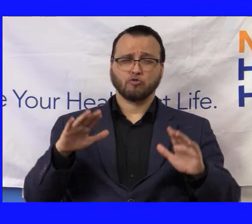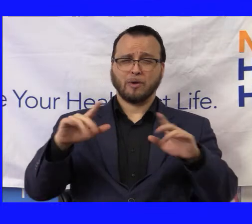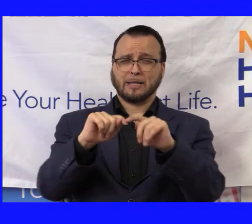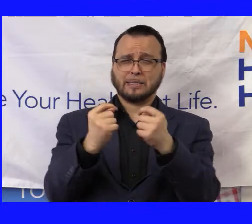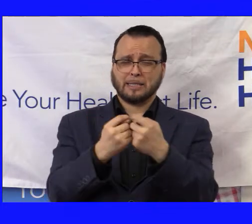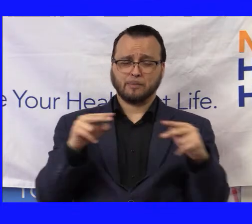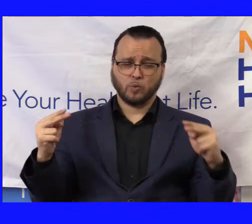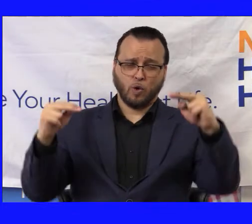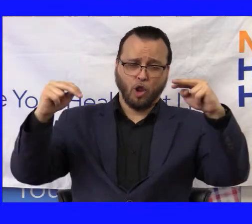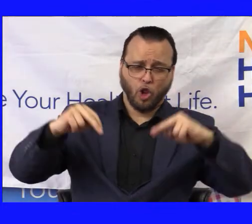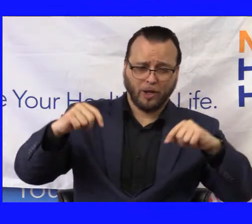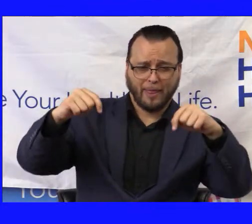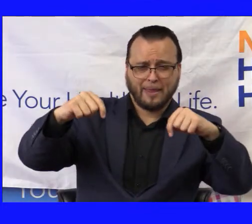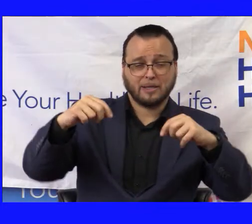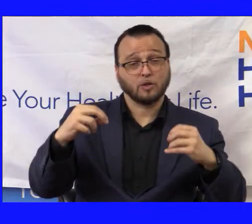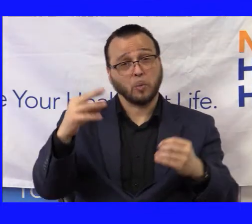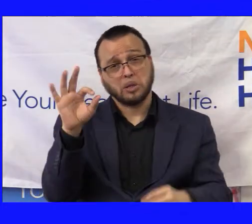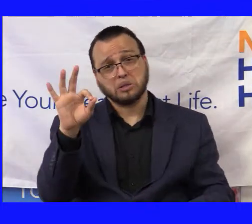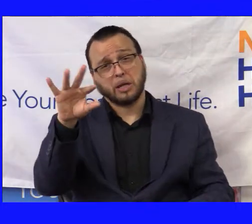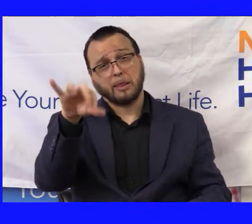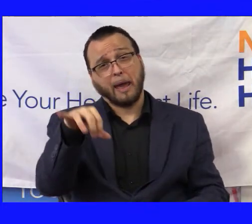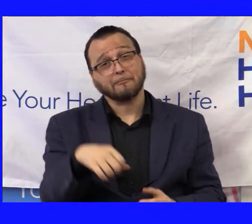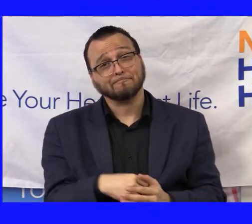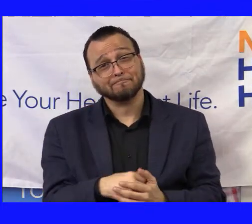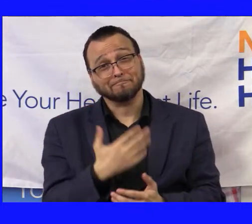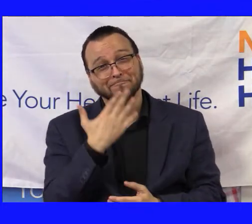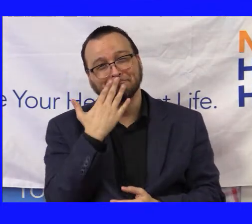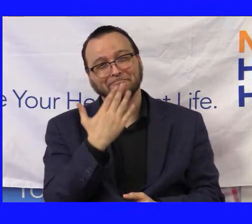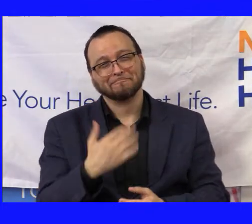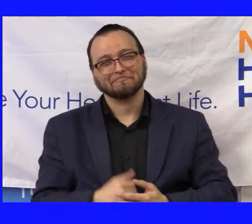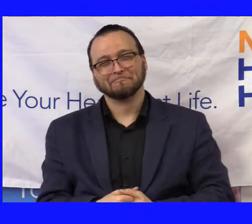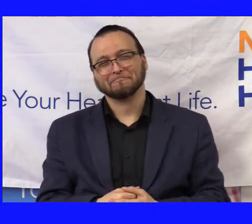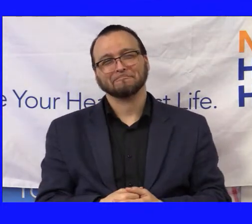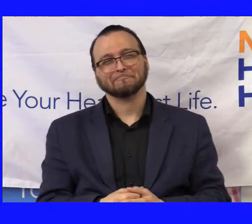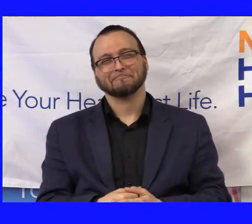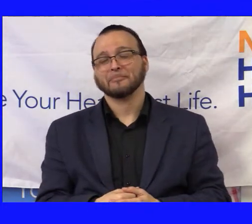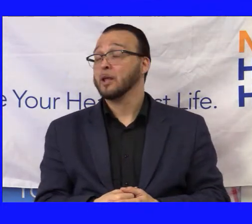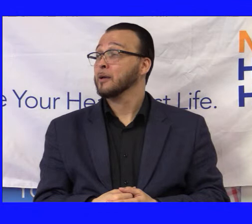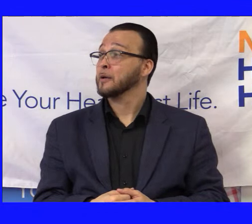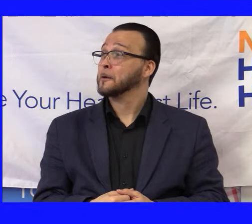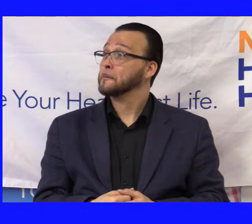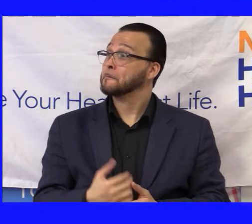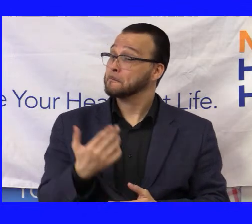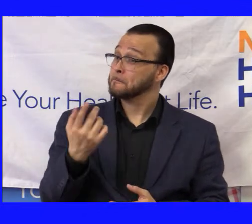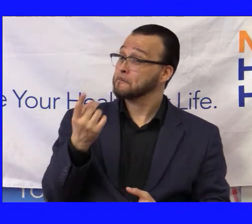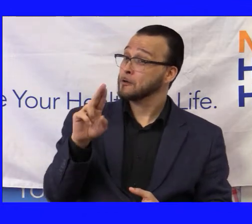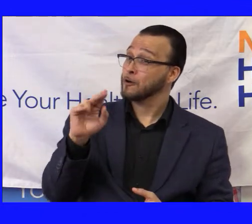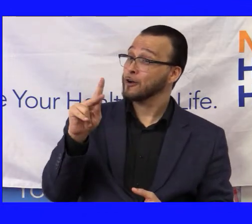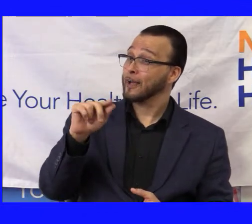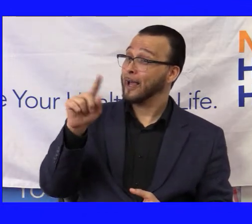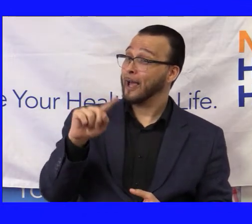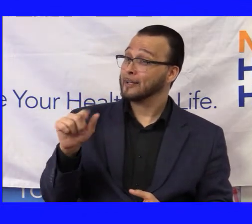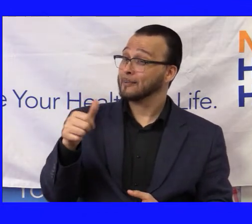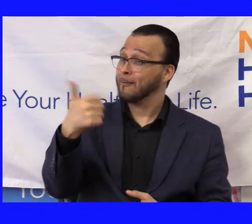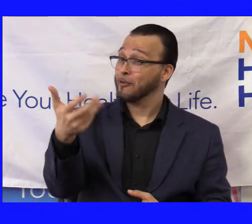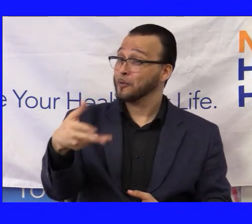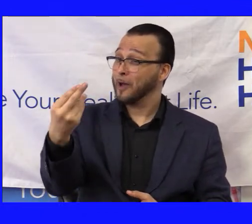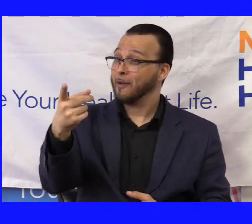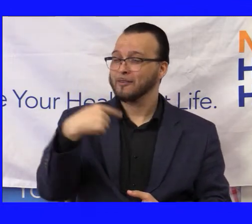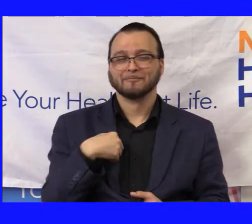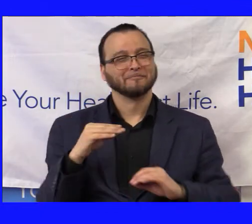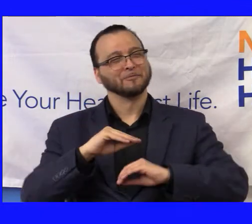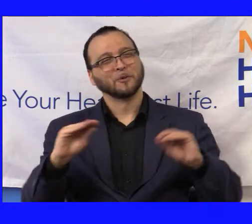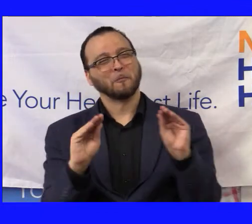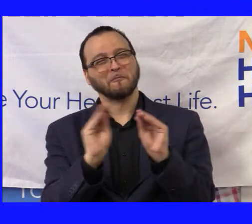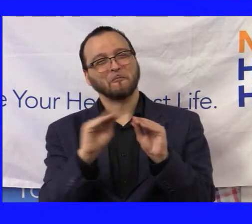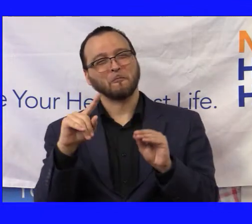to say that. Thank you. Thank you, Jose. Dr. Katz? No further questions. Thank you.